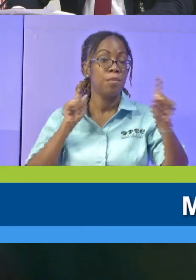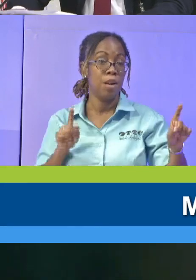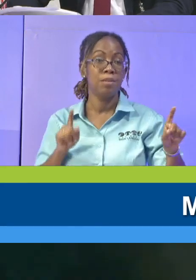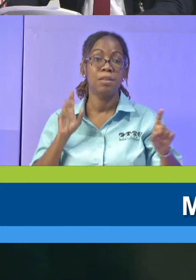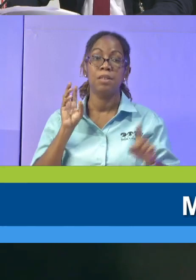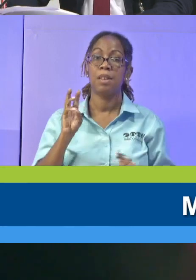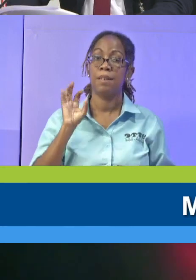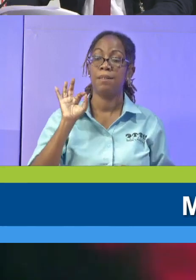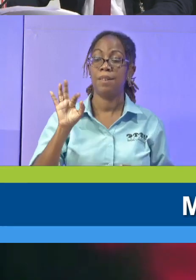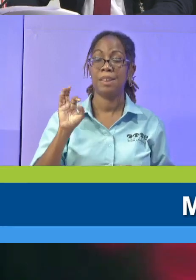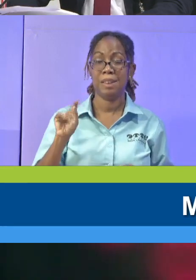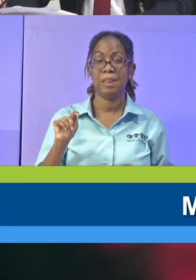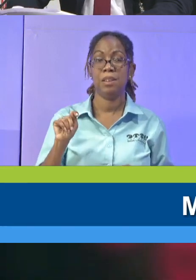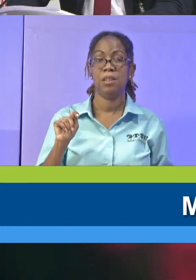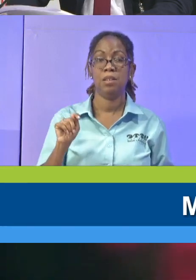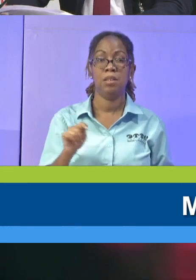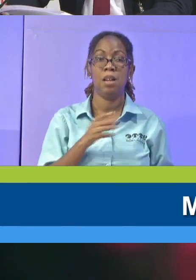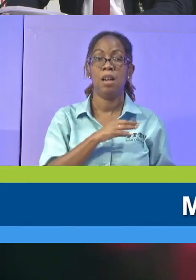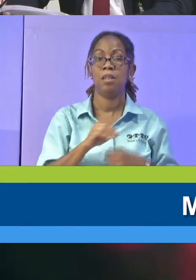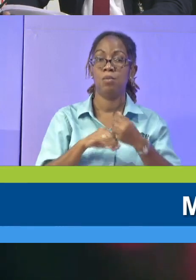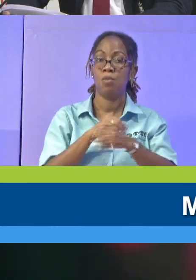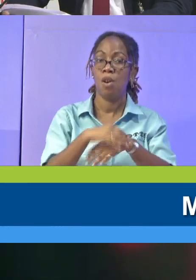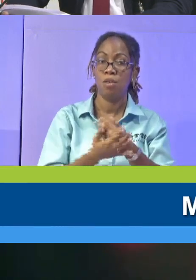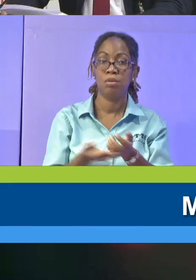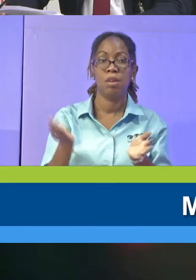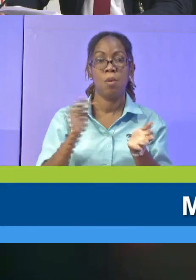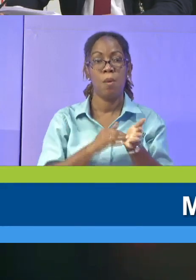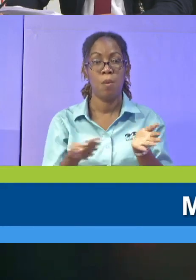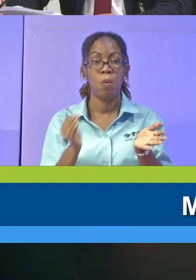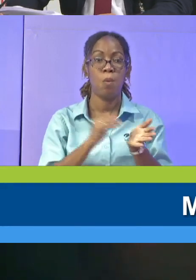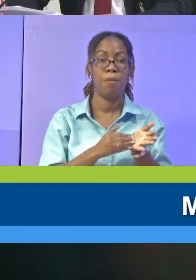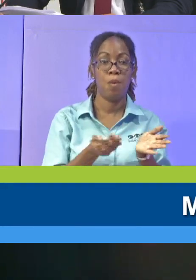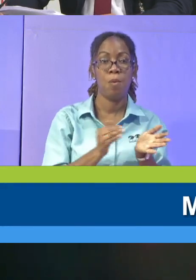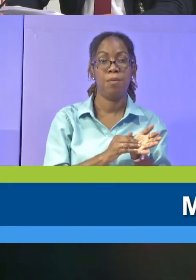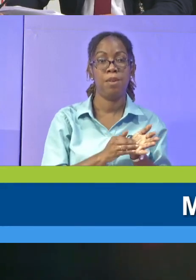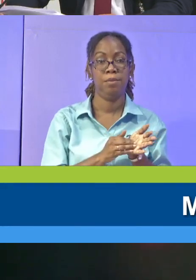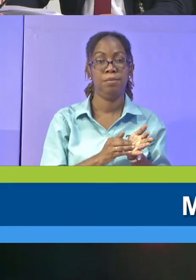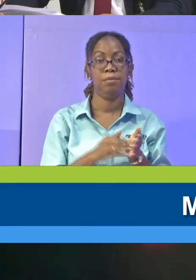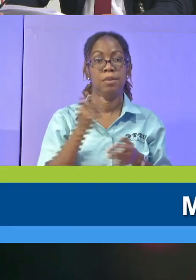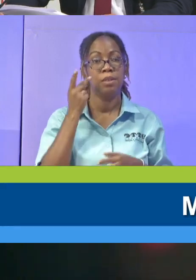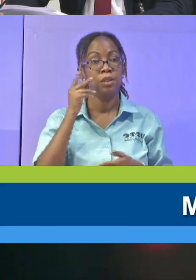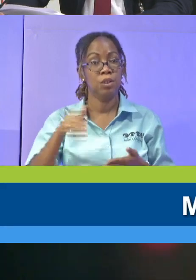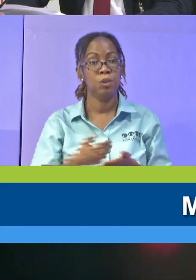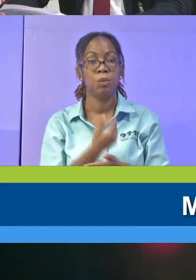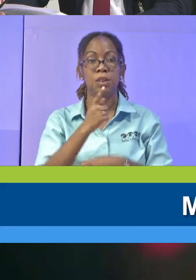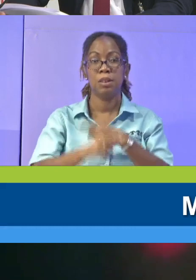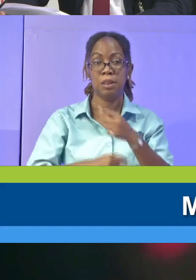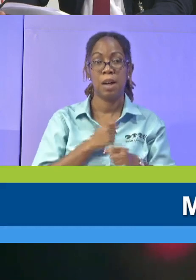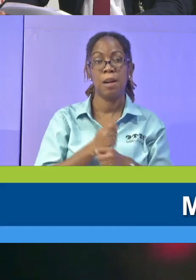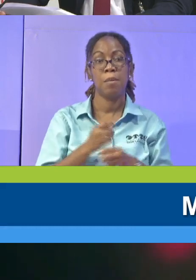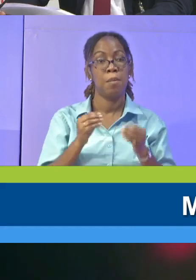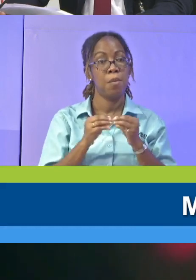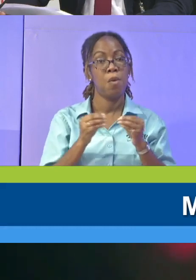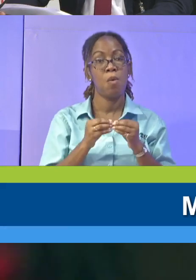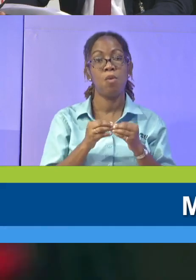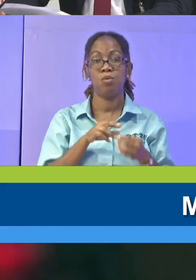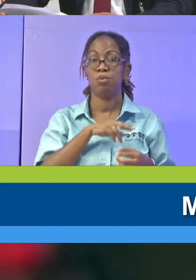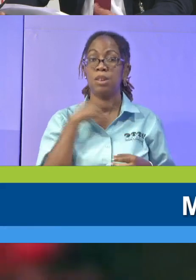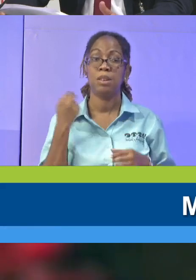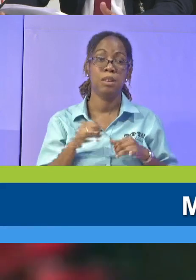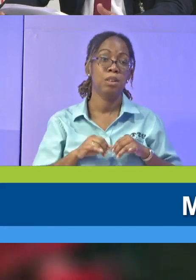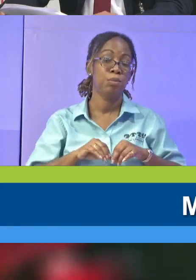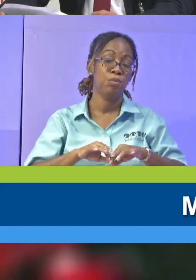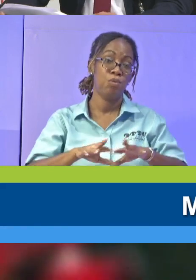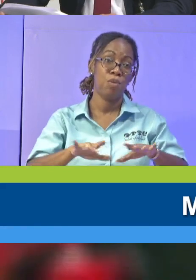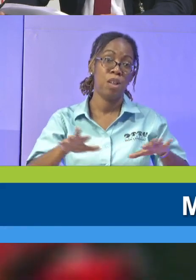as possible, and washing your hands as often as possible. As you saw with new variants, there may be increased risk of spread via fomites, which